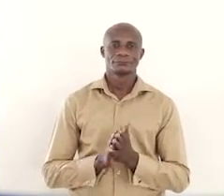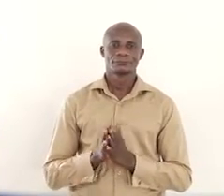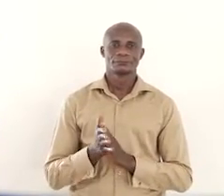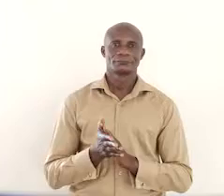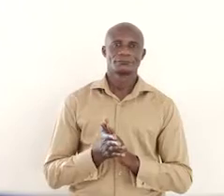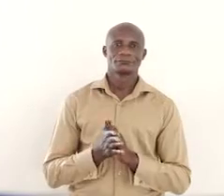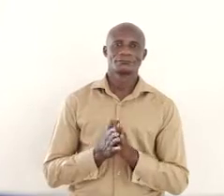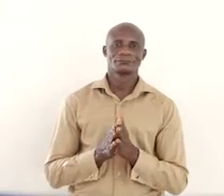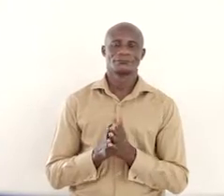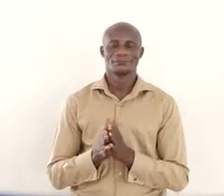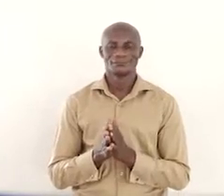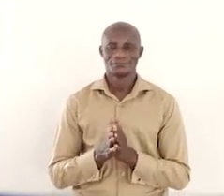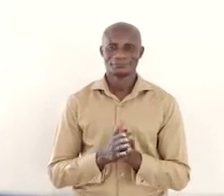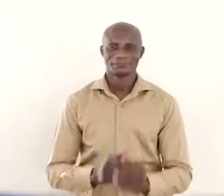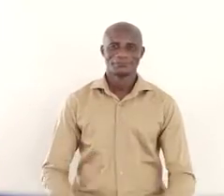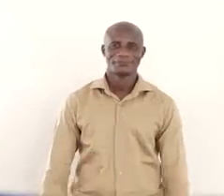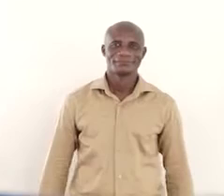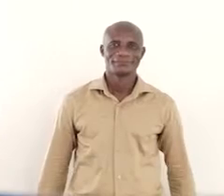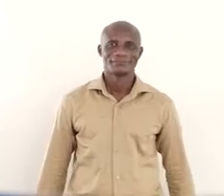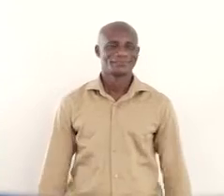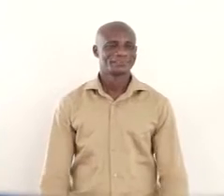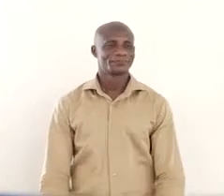sweet, sweet dream.